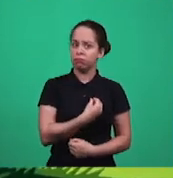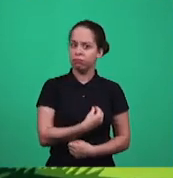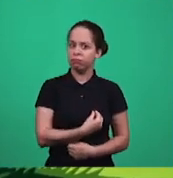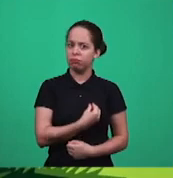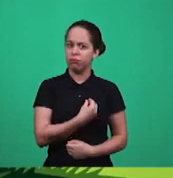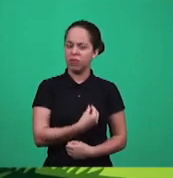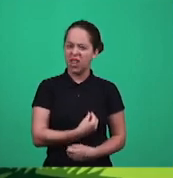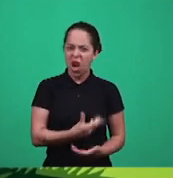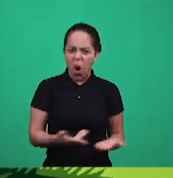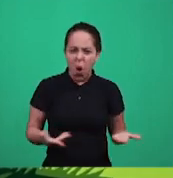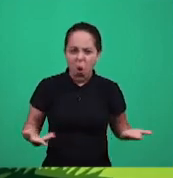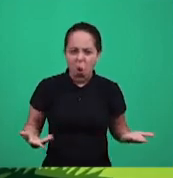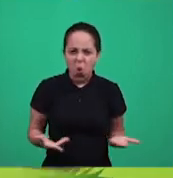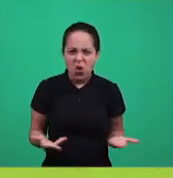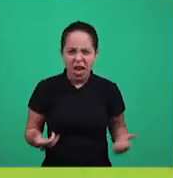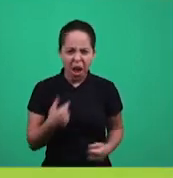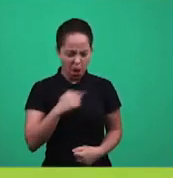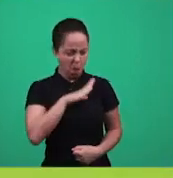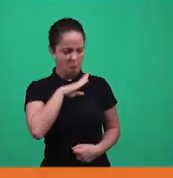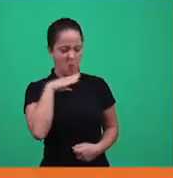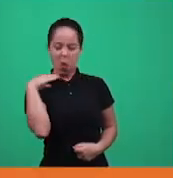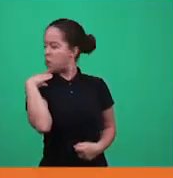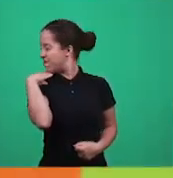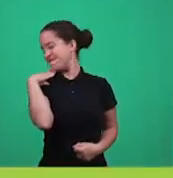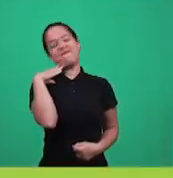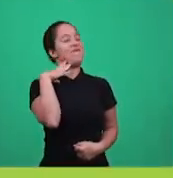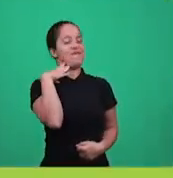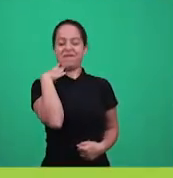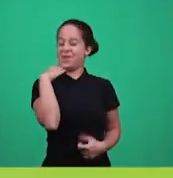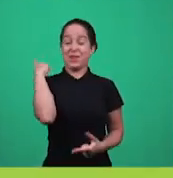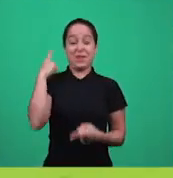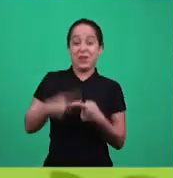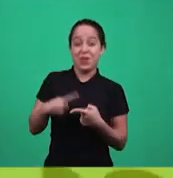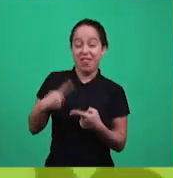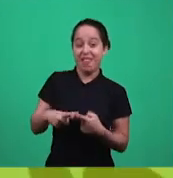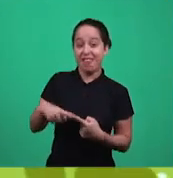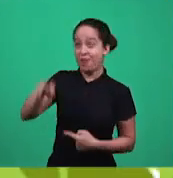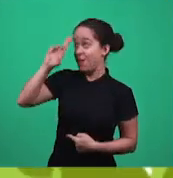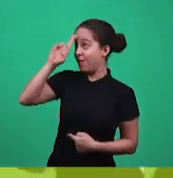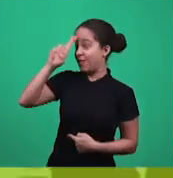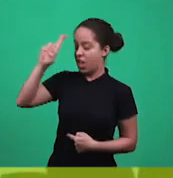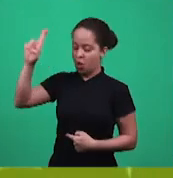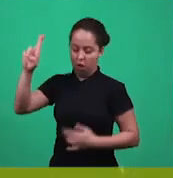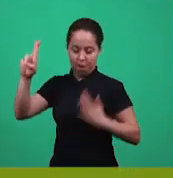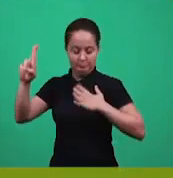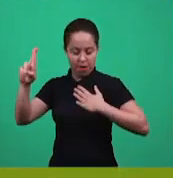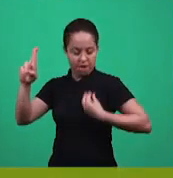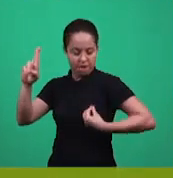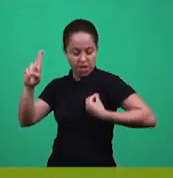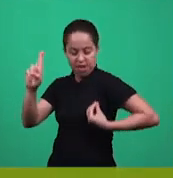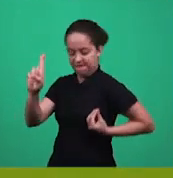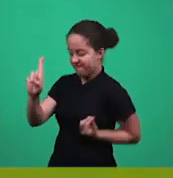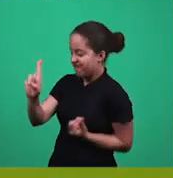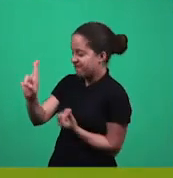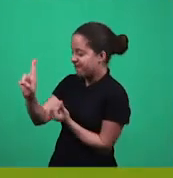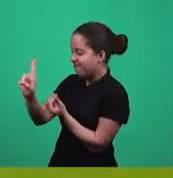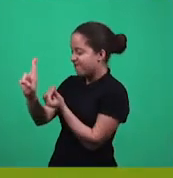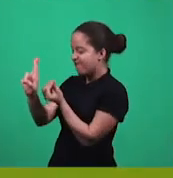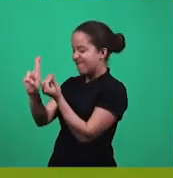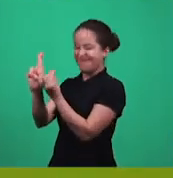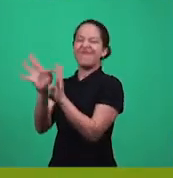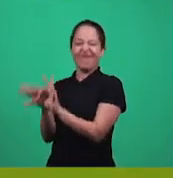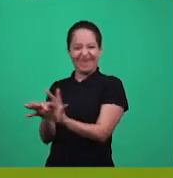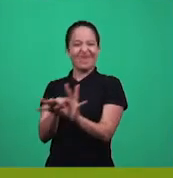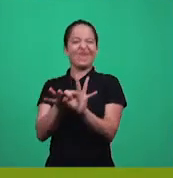I shall never see death, because I shall reach eternal life when I gave my heart to